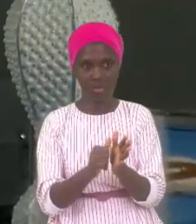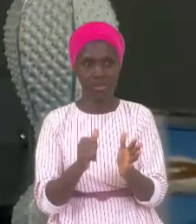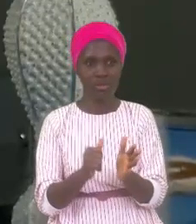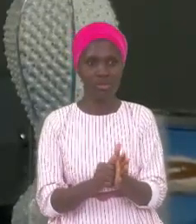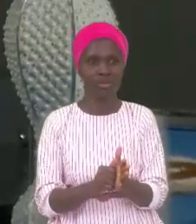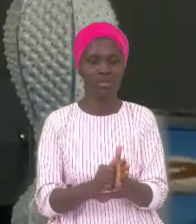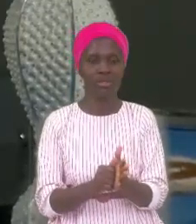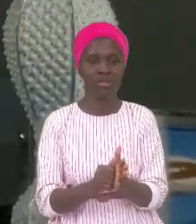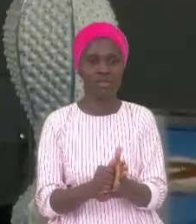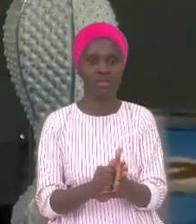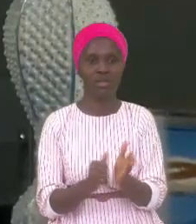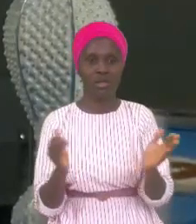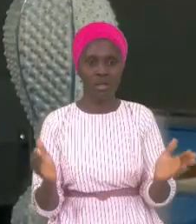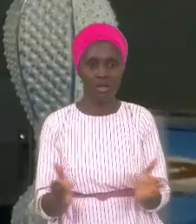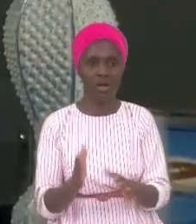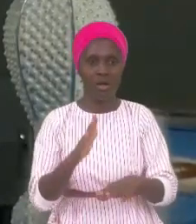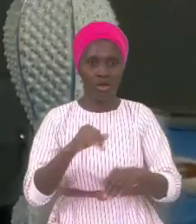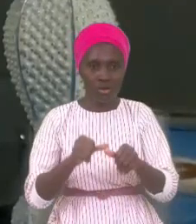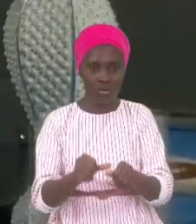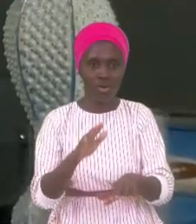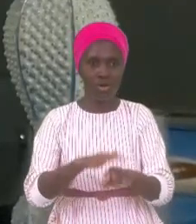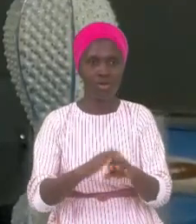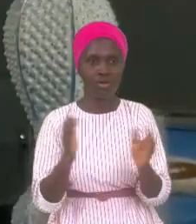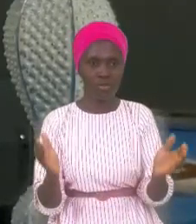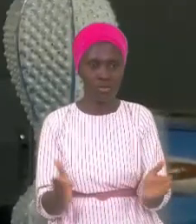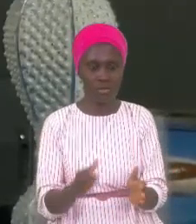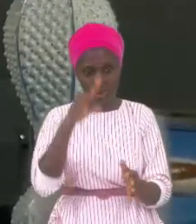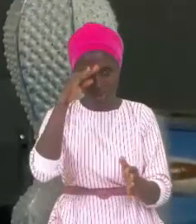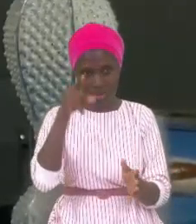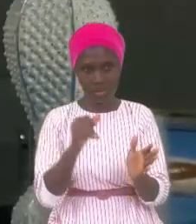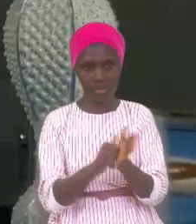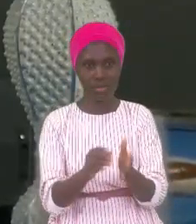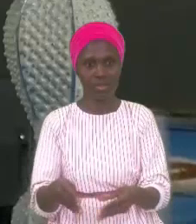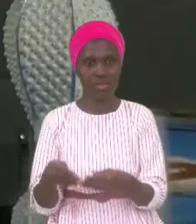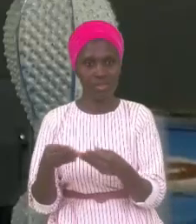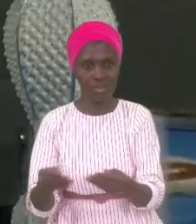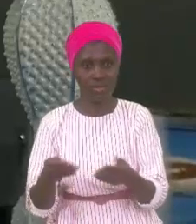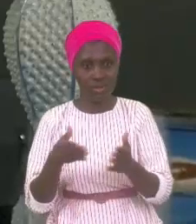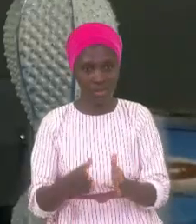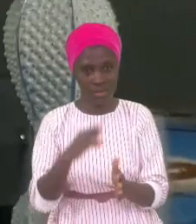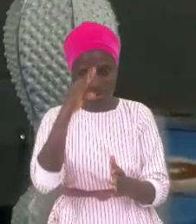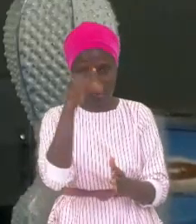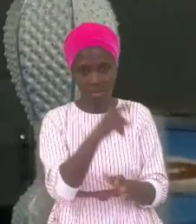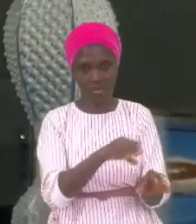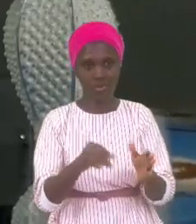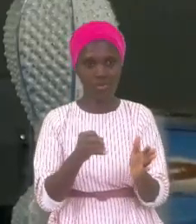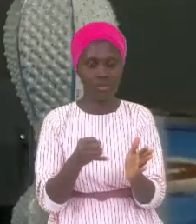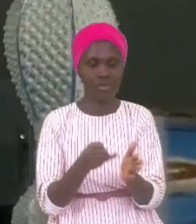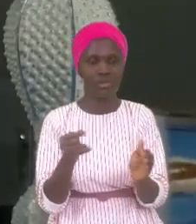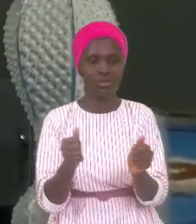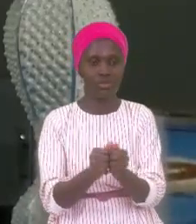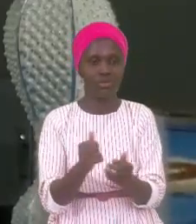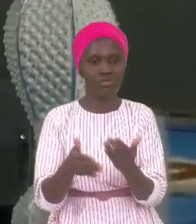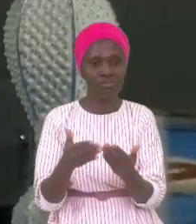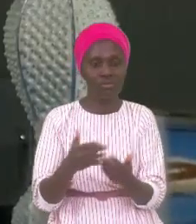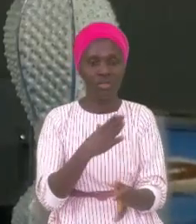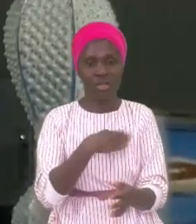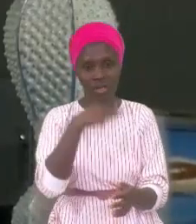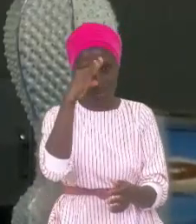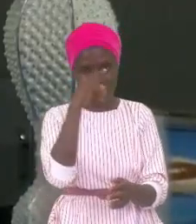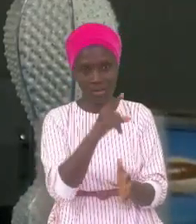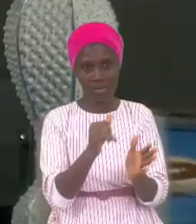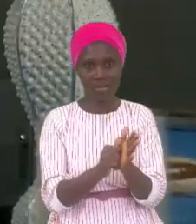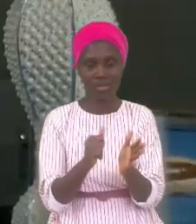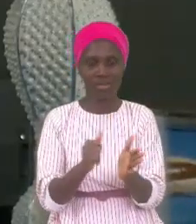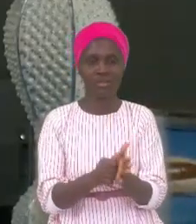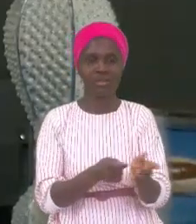he that giveth, let him do it with simplicity, and he that ruleth with diligence,